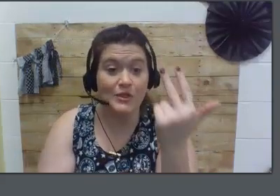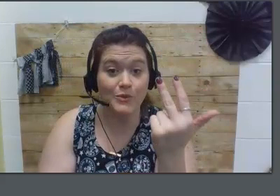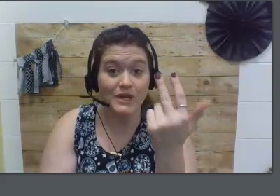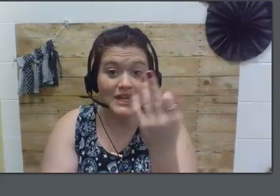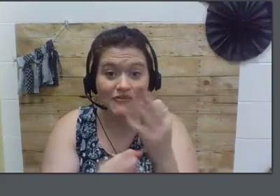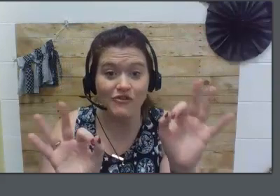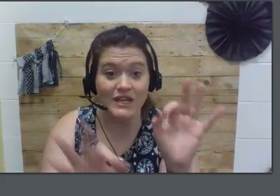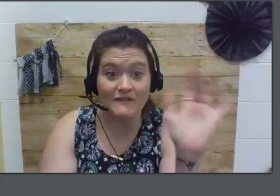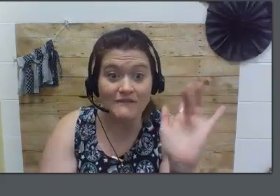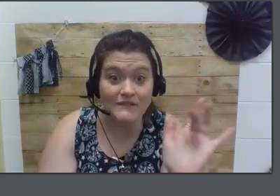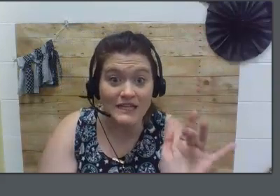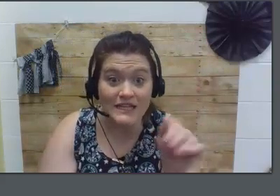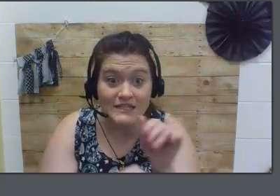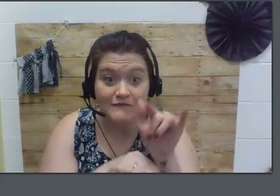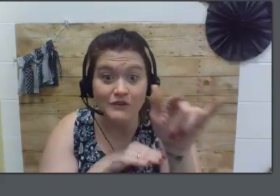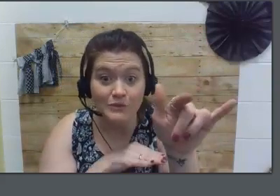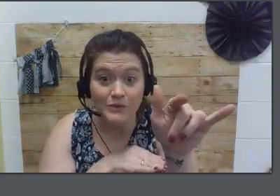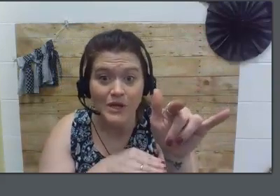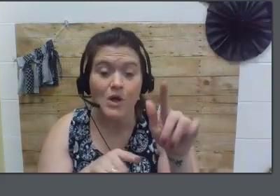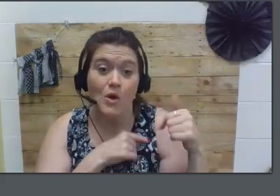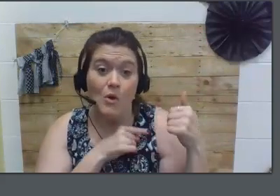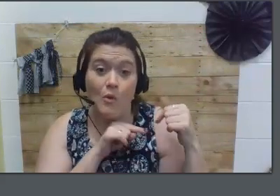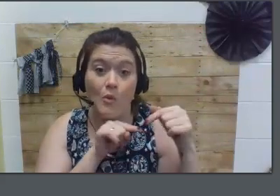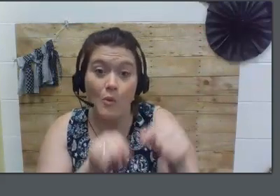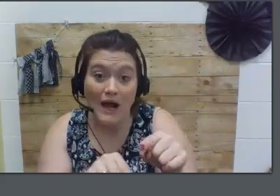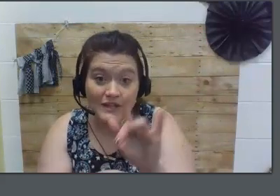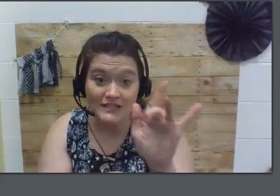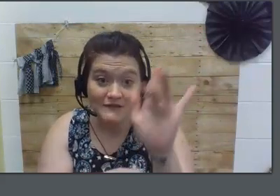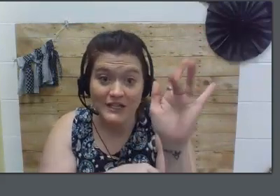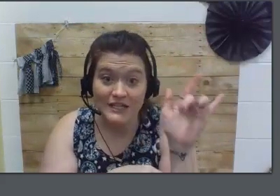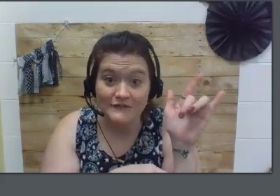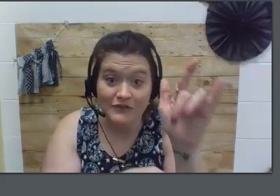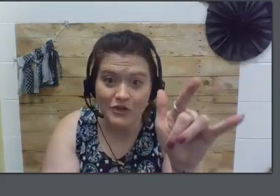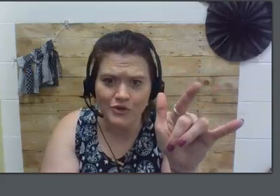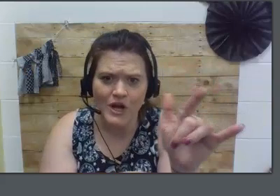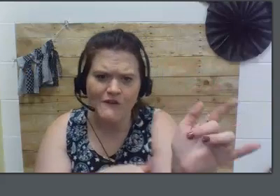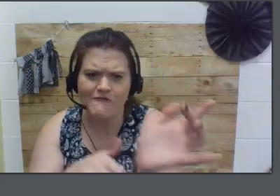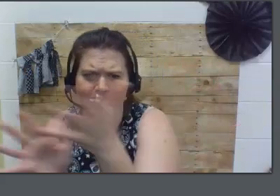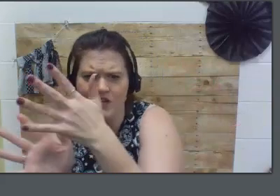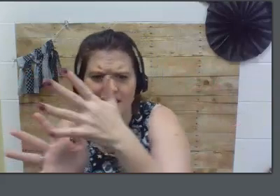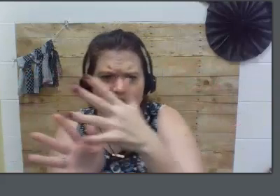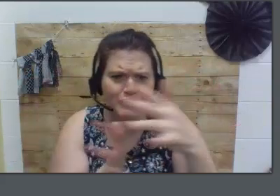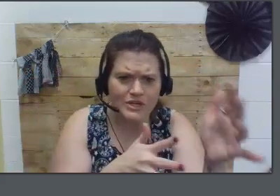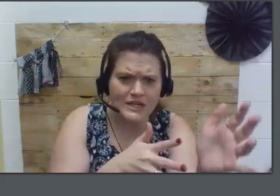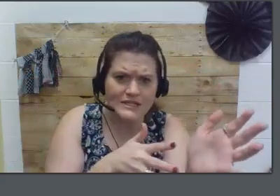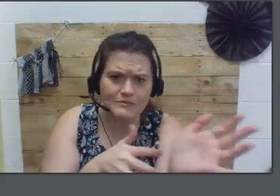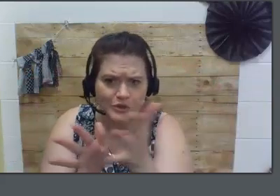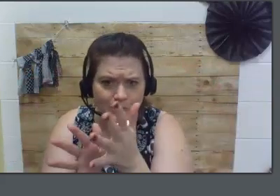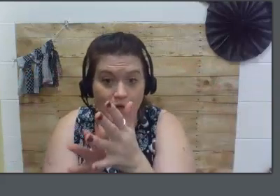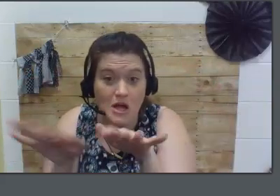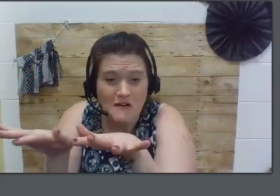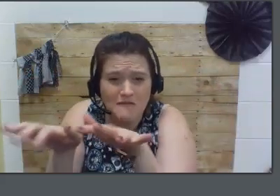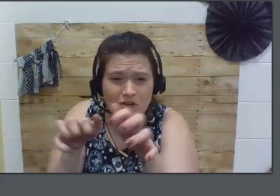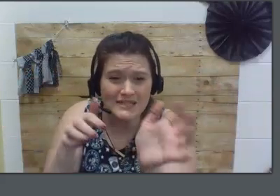trees, 3 free fleas flew. While these fleas flew, freezy breeze